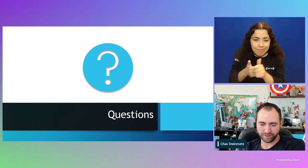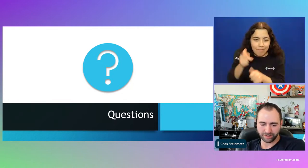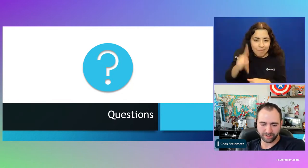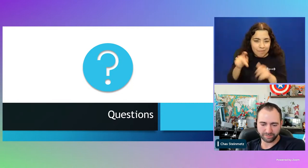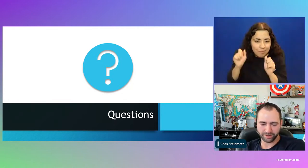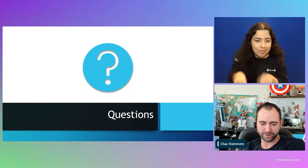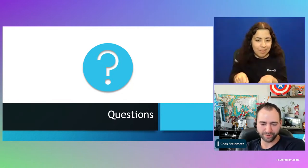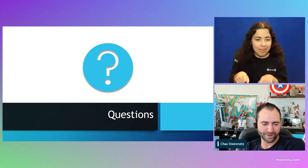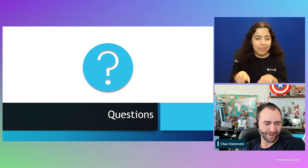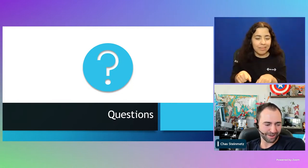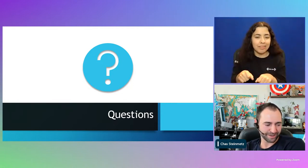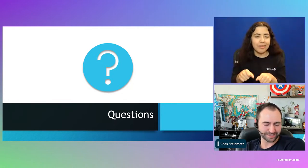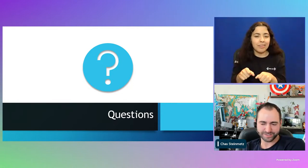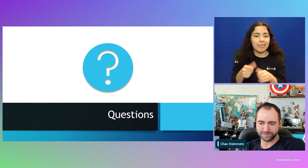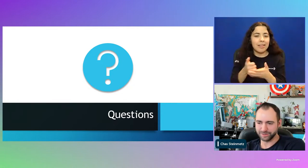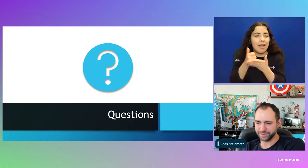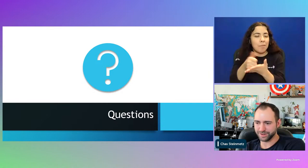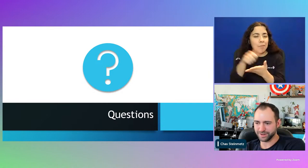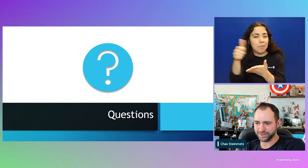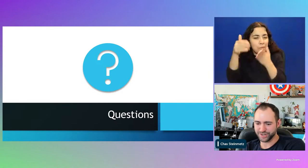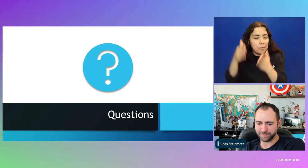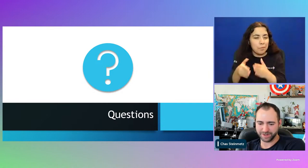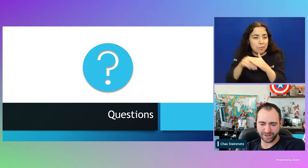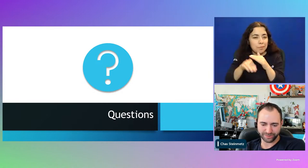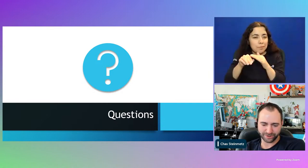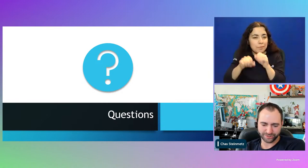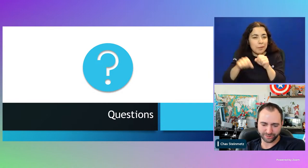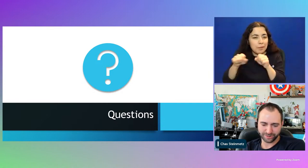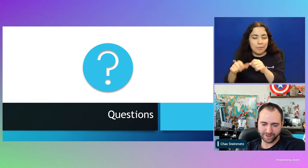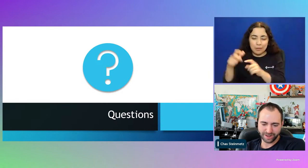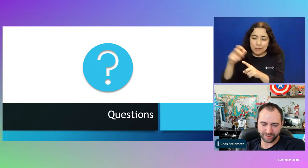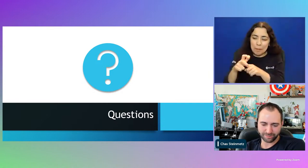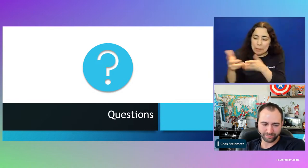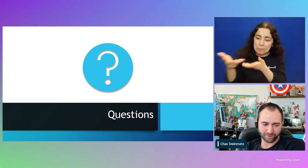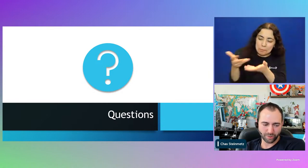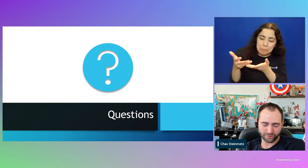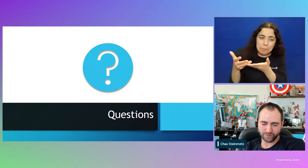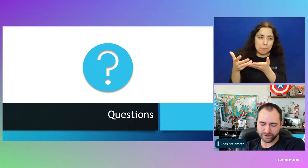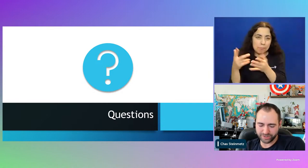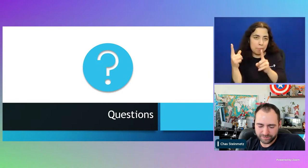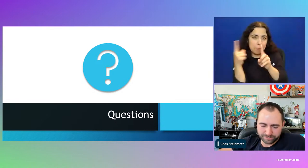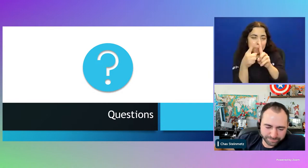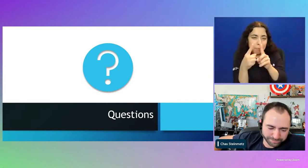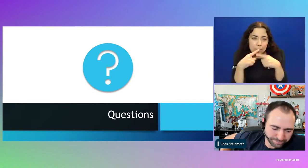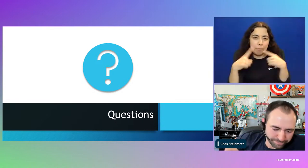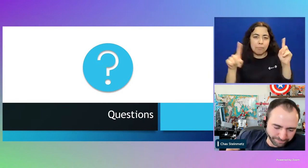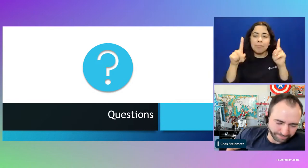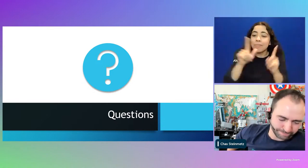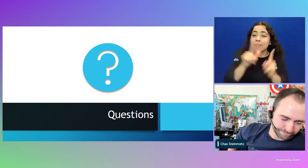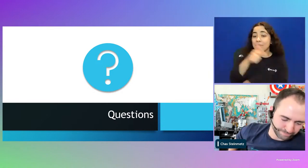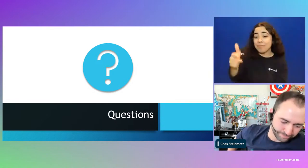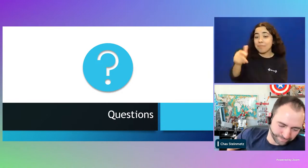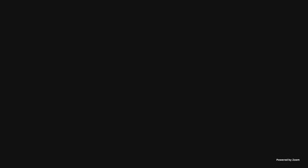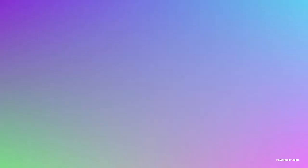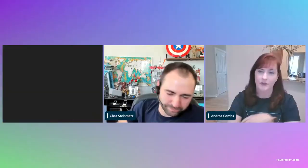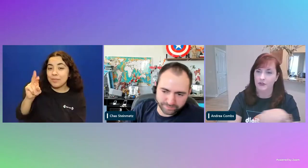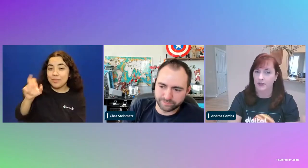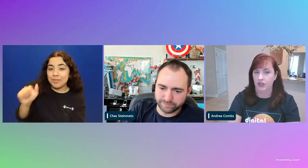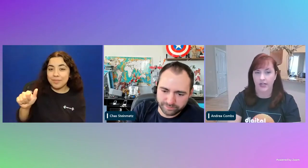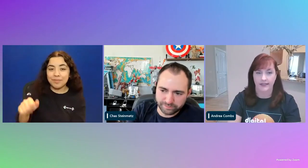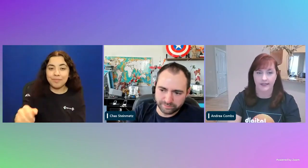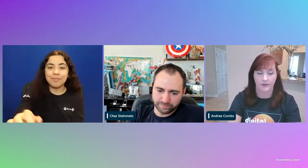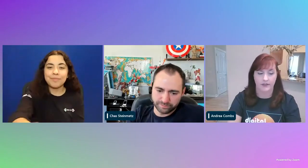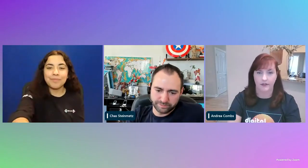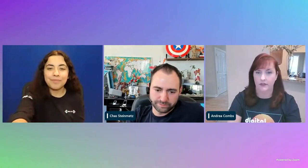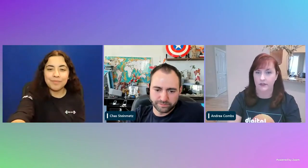help a fellow accessibility champion out there. So over to you, Andrea. Awesome. Thank you so